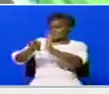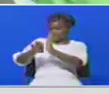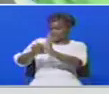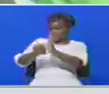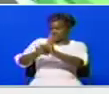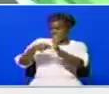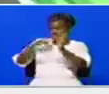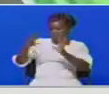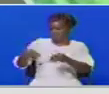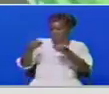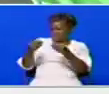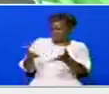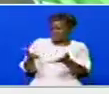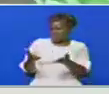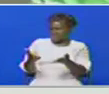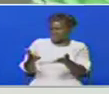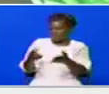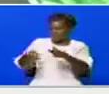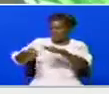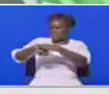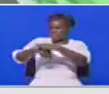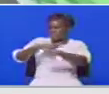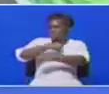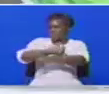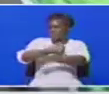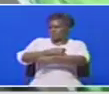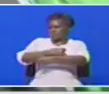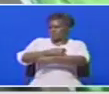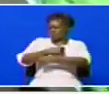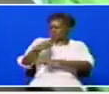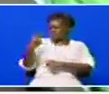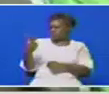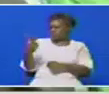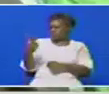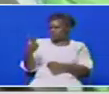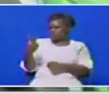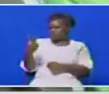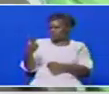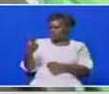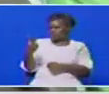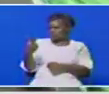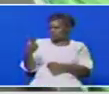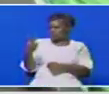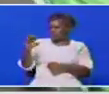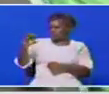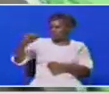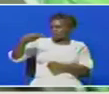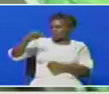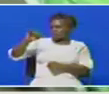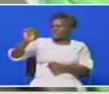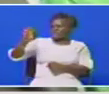I give you Cheni Primary School and Kimakimwe Primary School tallied in Cheni.